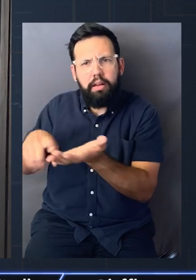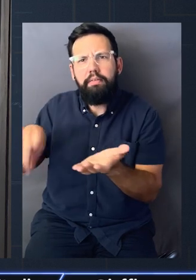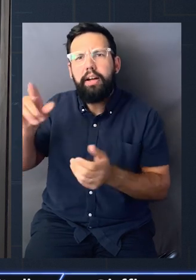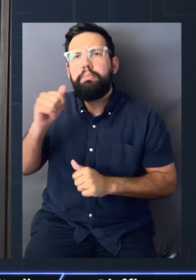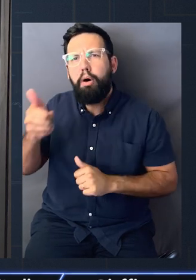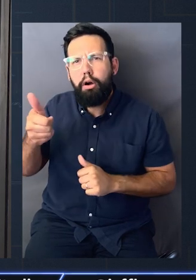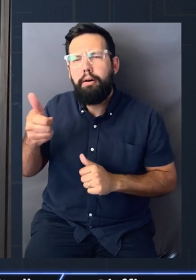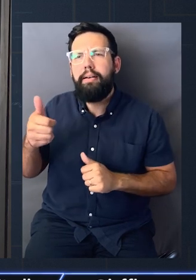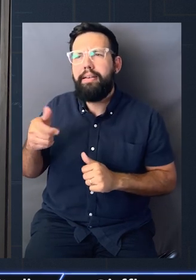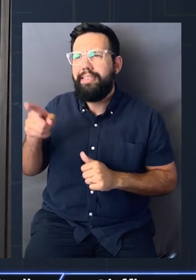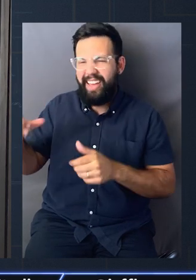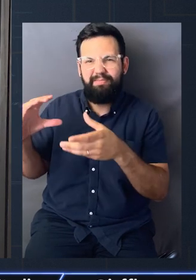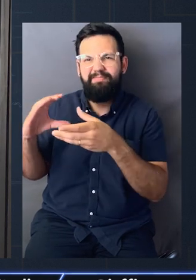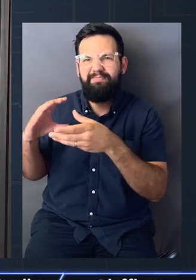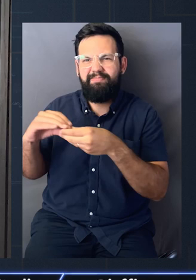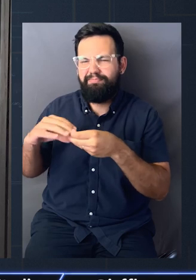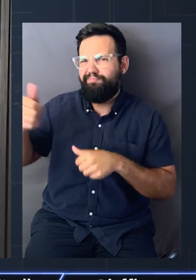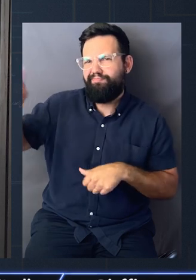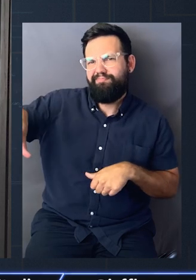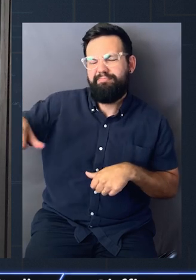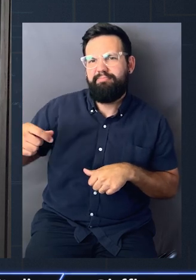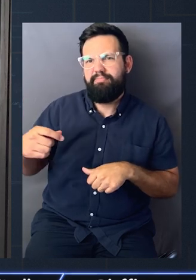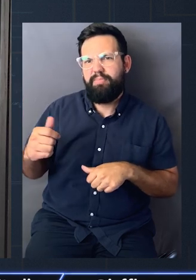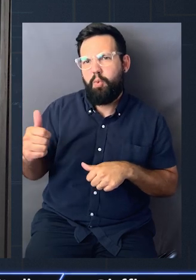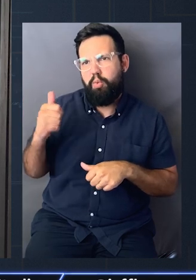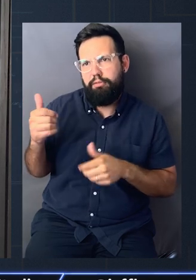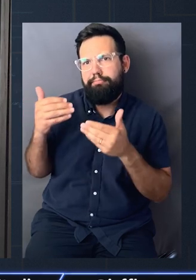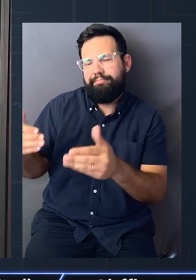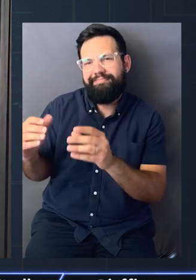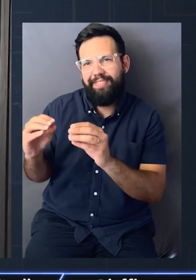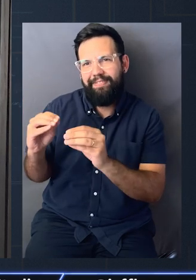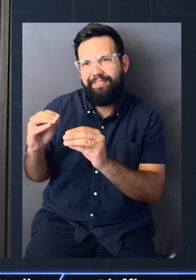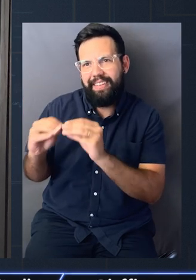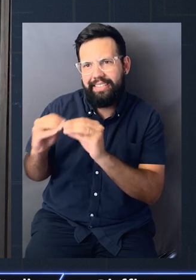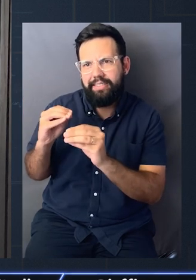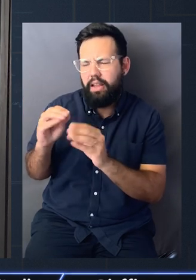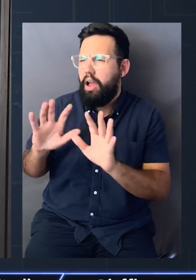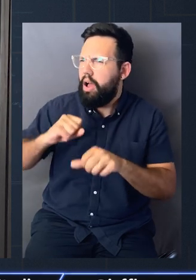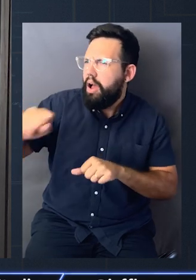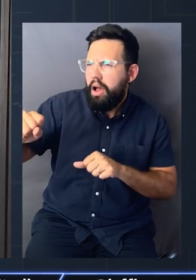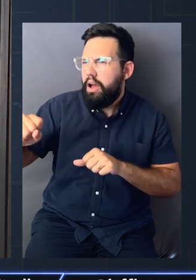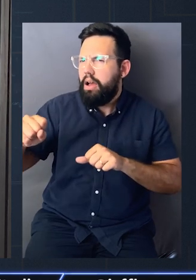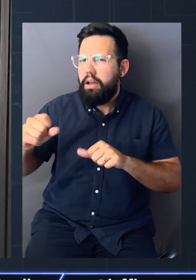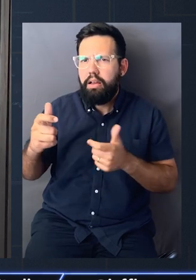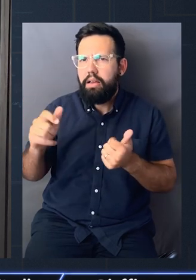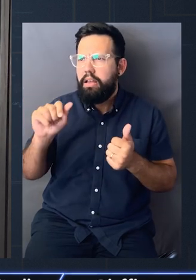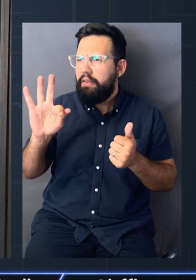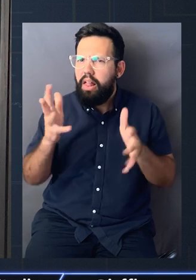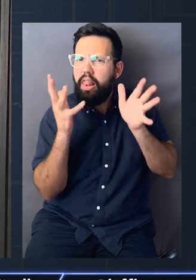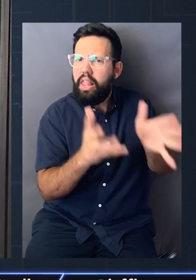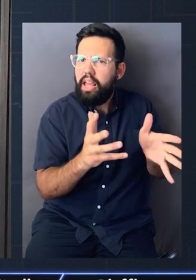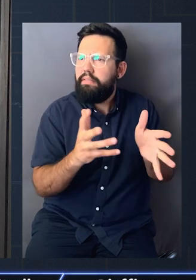all. I argue that this is going to hurt our customers and it's going to like make the product less than awesome.